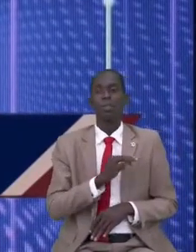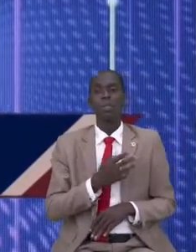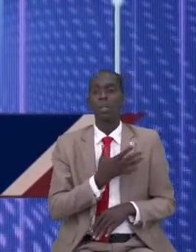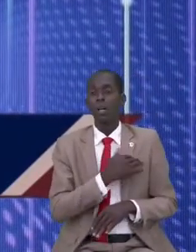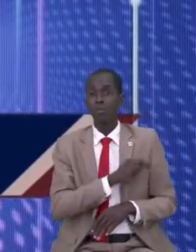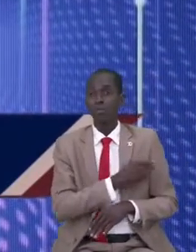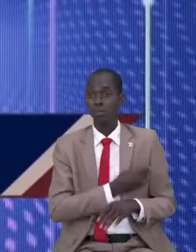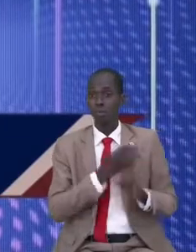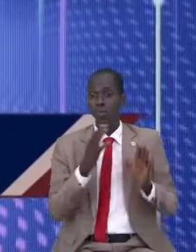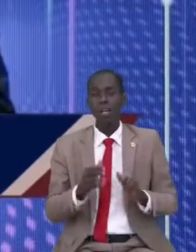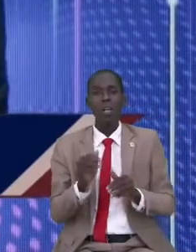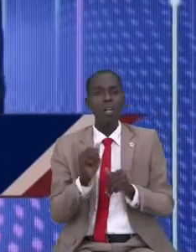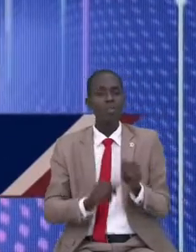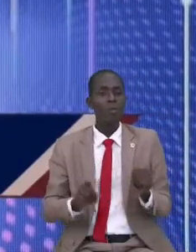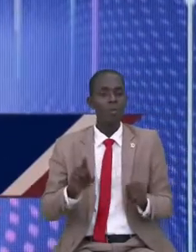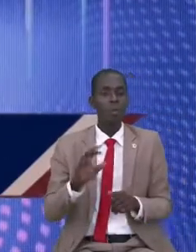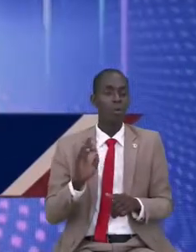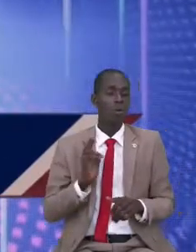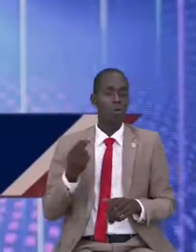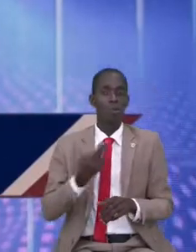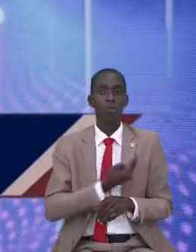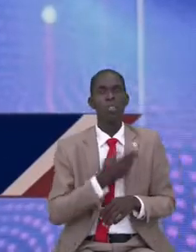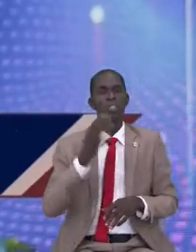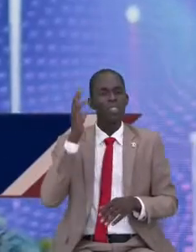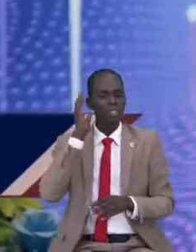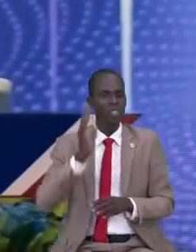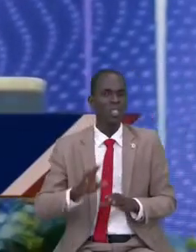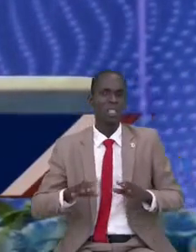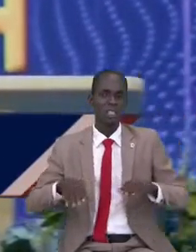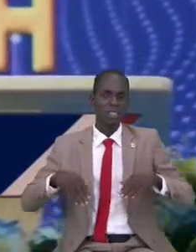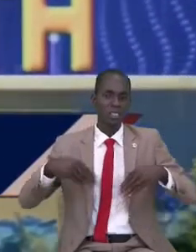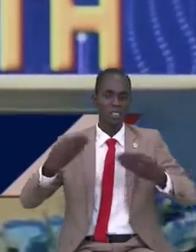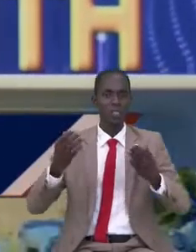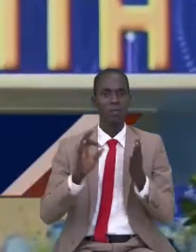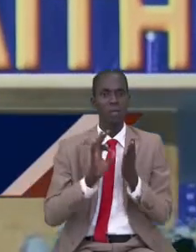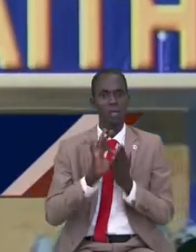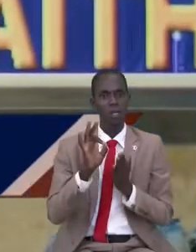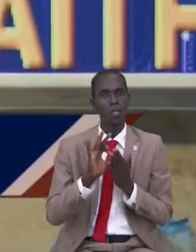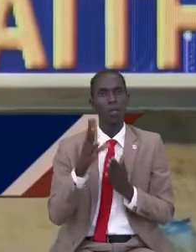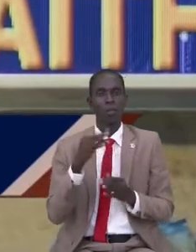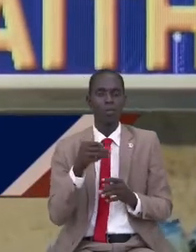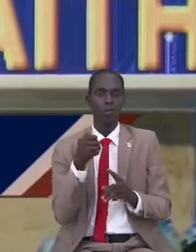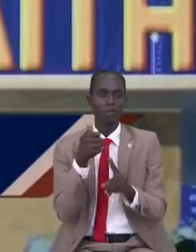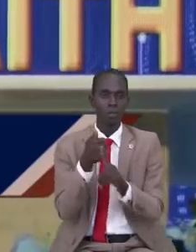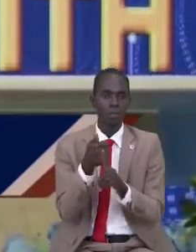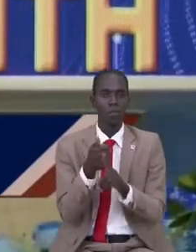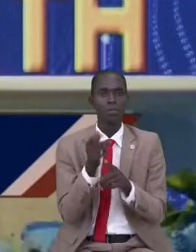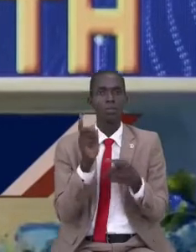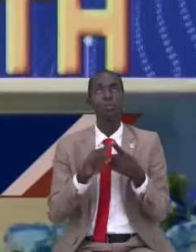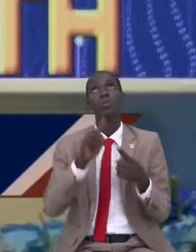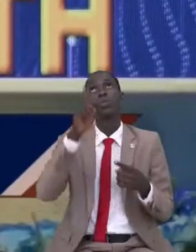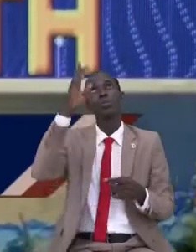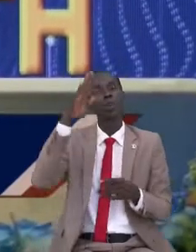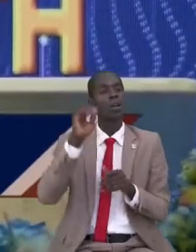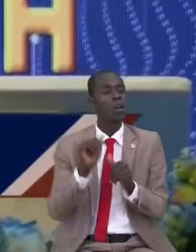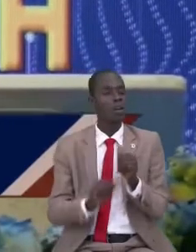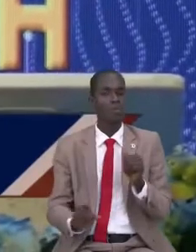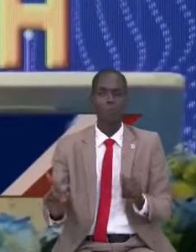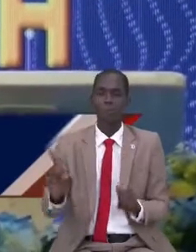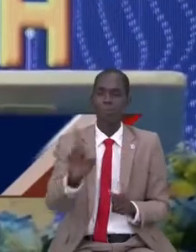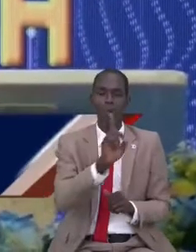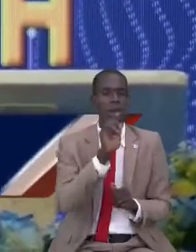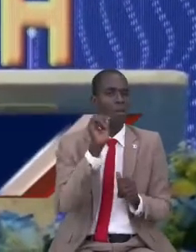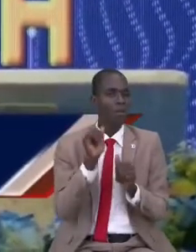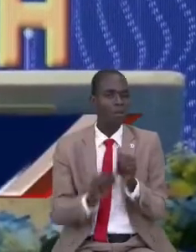of us shall give account of himself to God. Everyone,